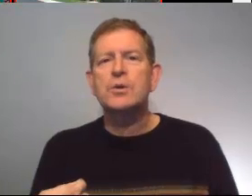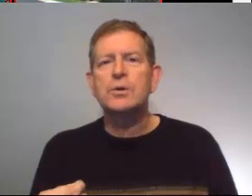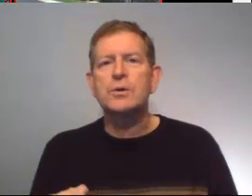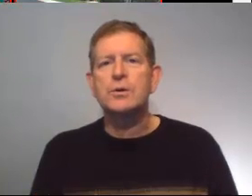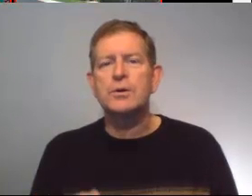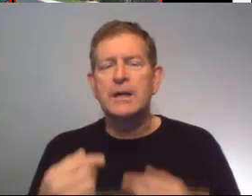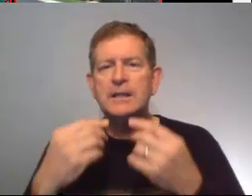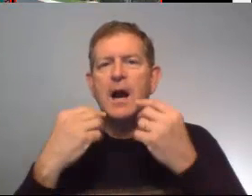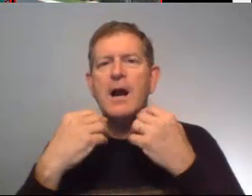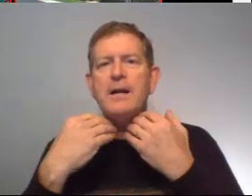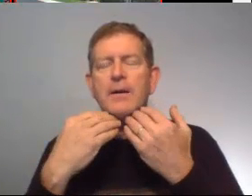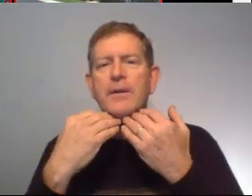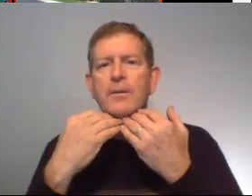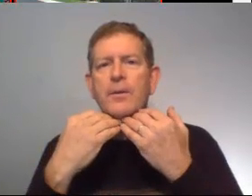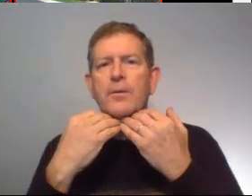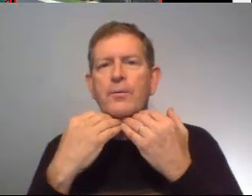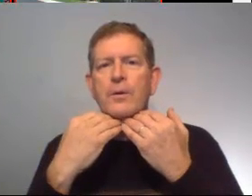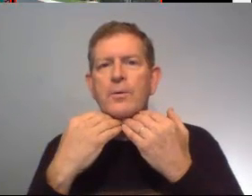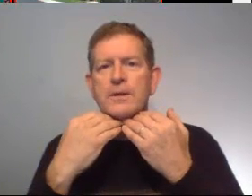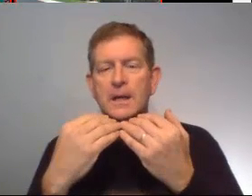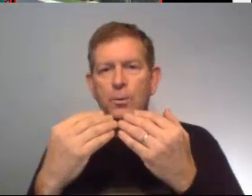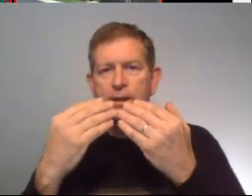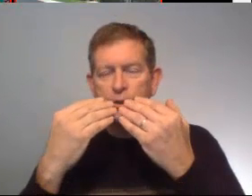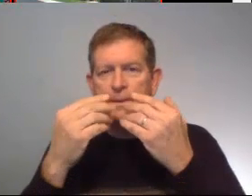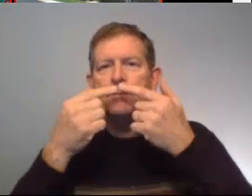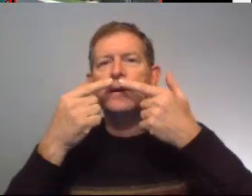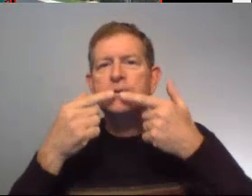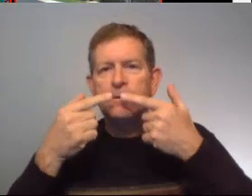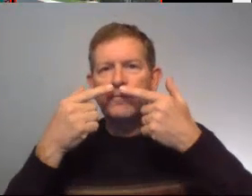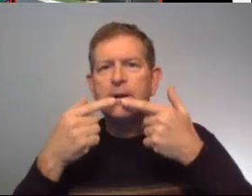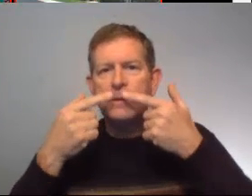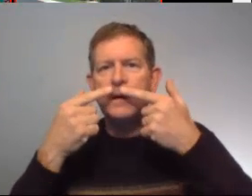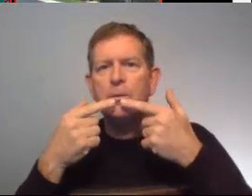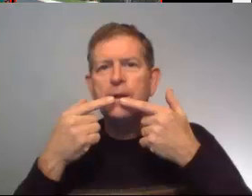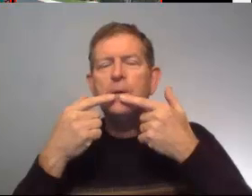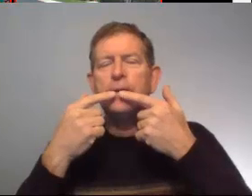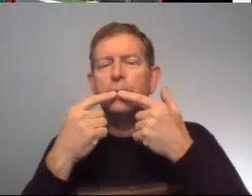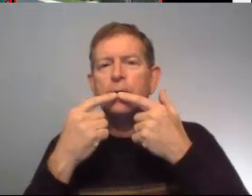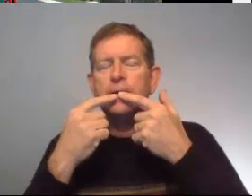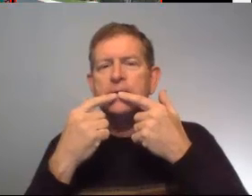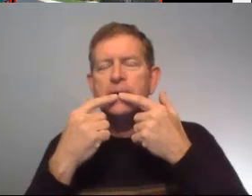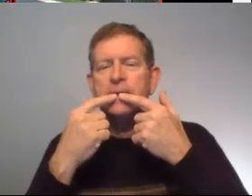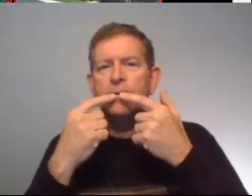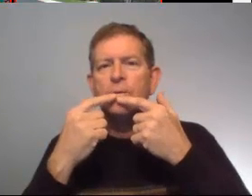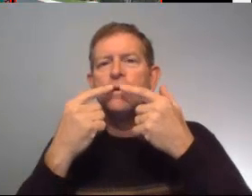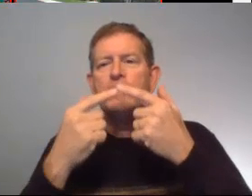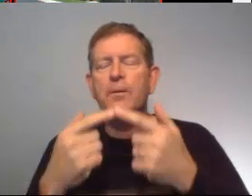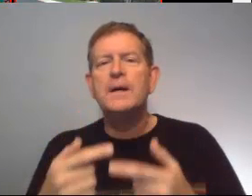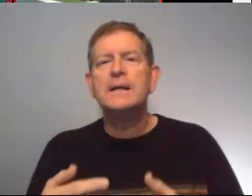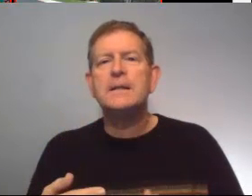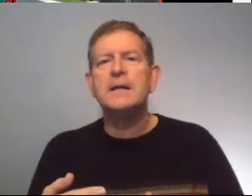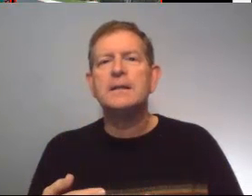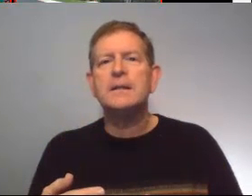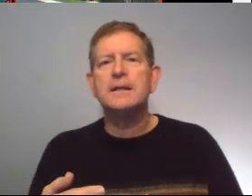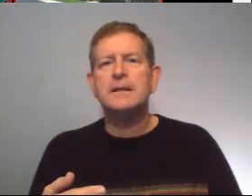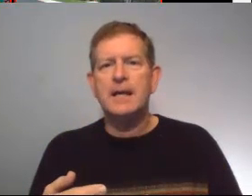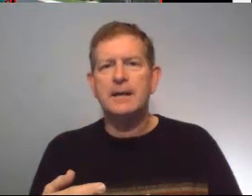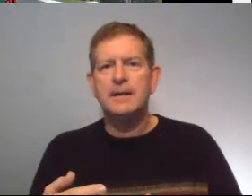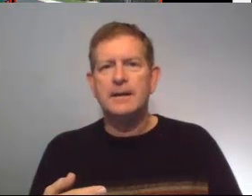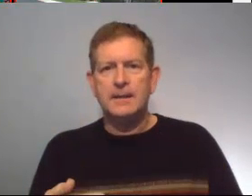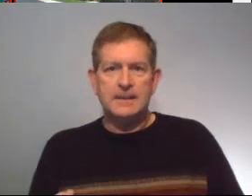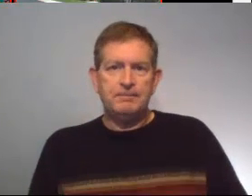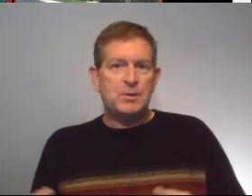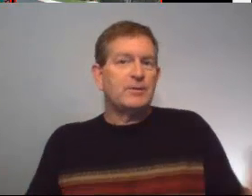say get the R down in their throat, where it should be pronounced in the front of the mouth with the tongue hitting the roof of the mouth.